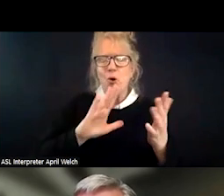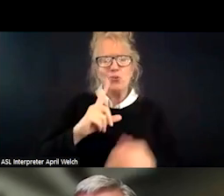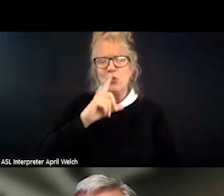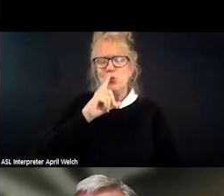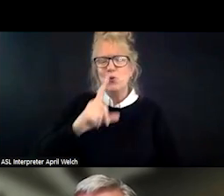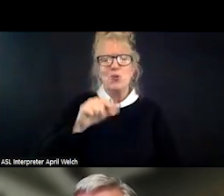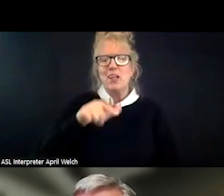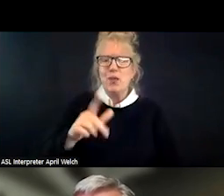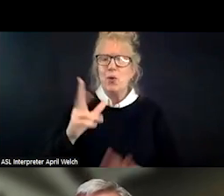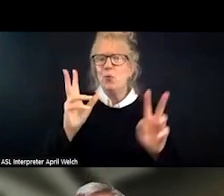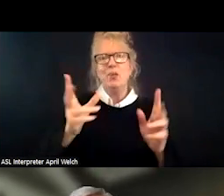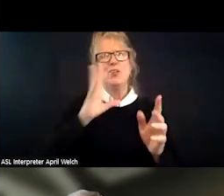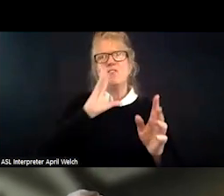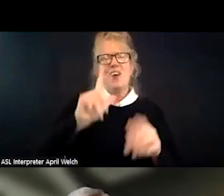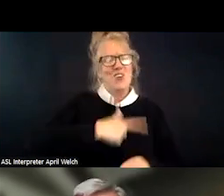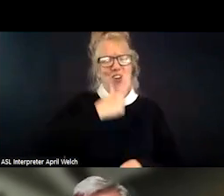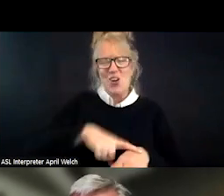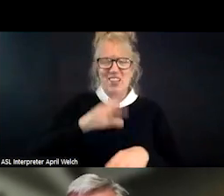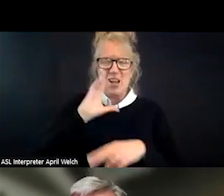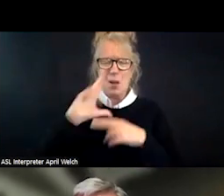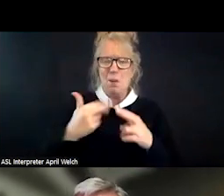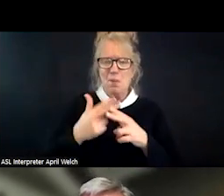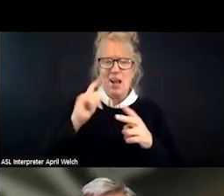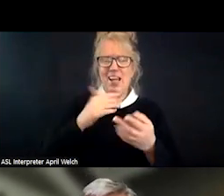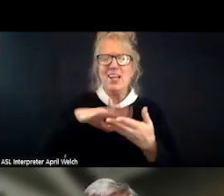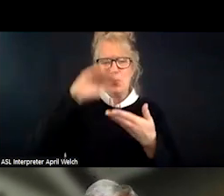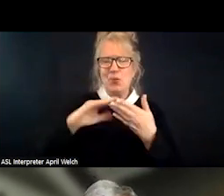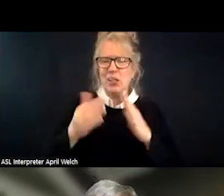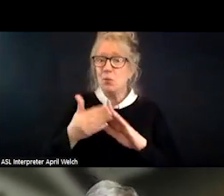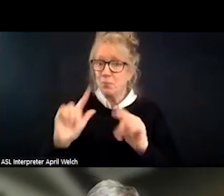a topic we could talk for a long time about in our learning community.